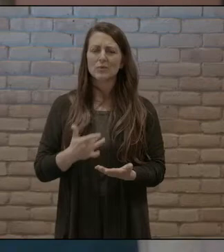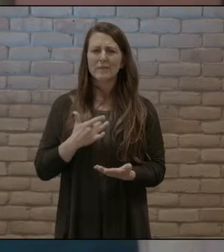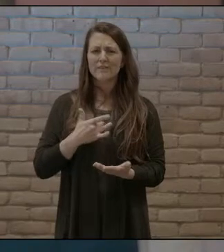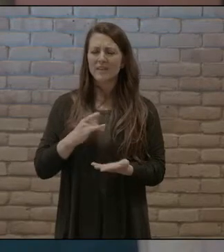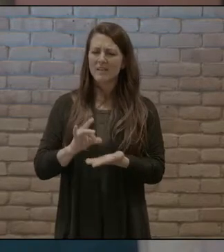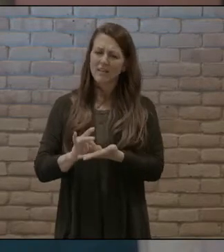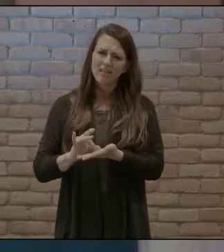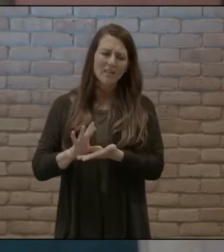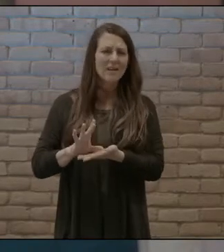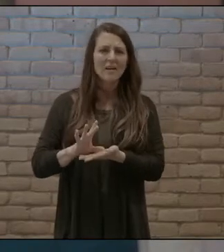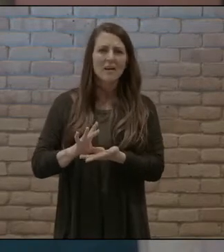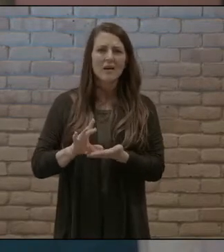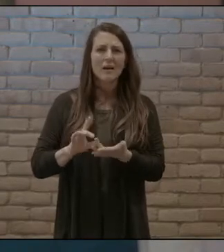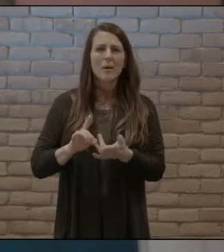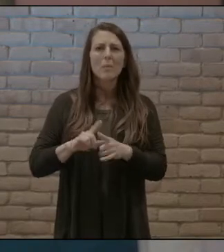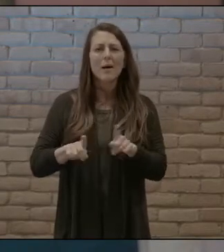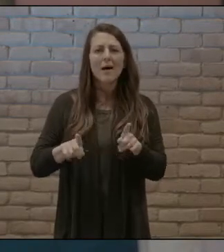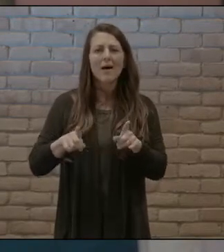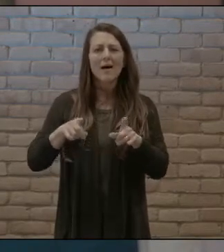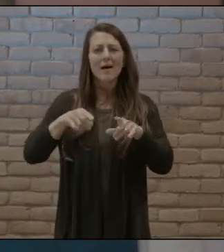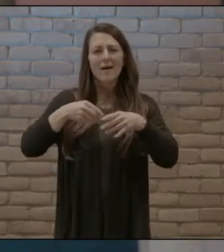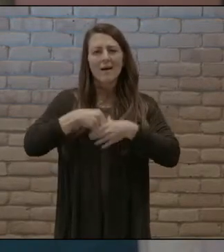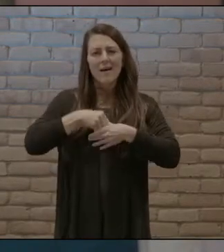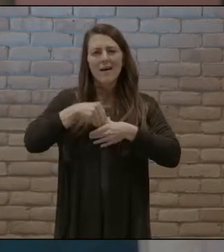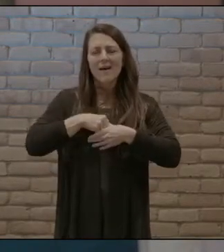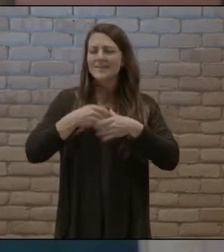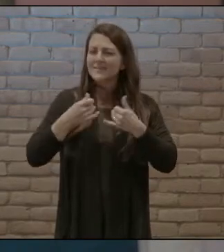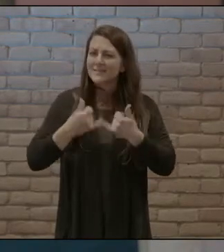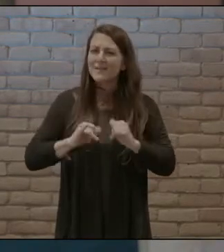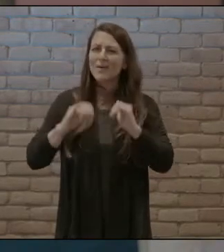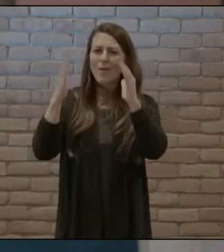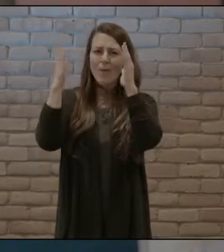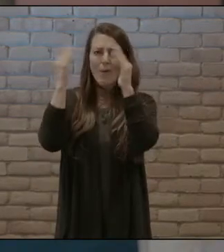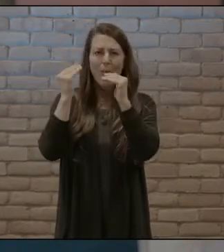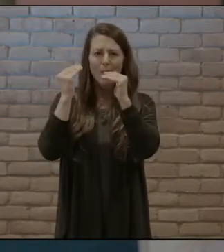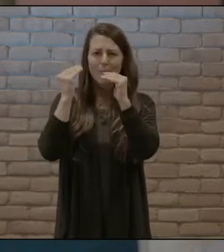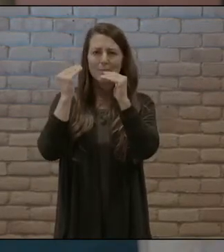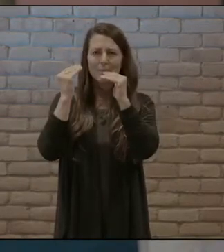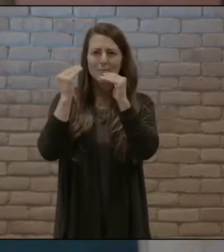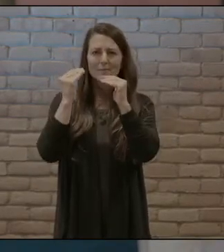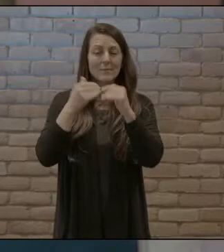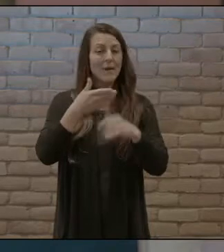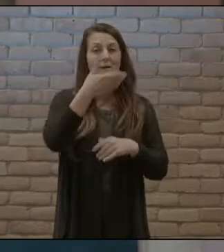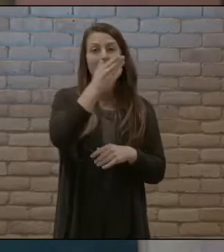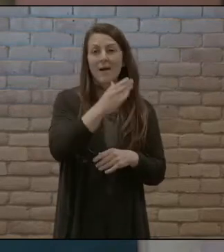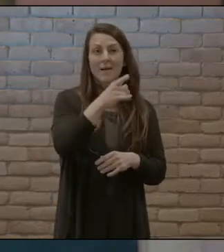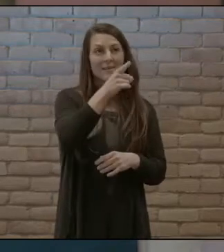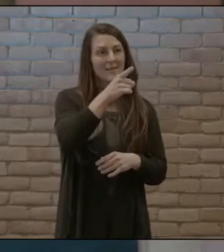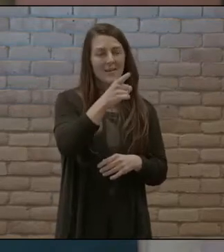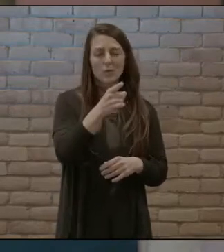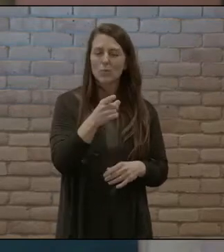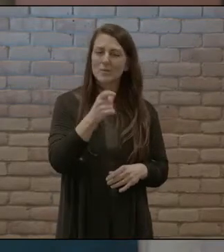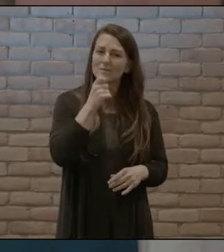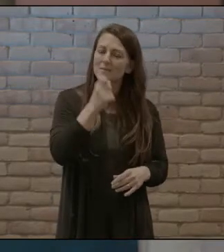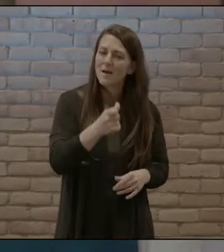hope that God will not waste this time.